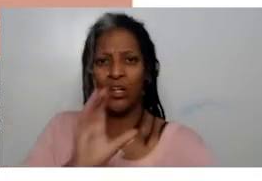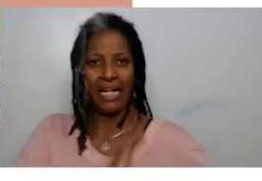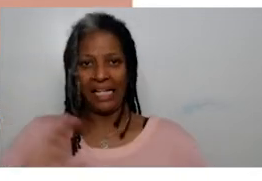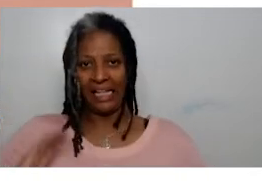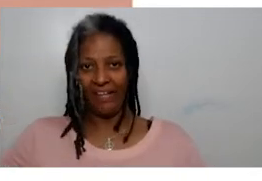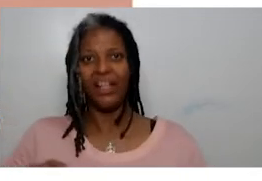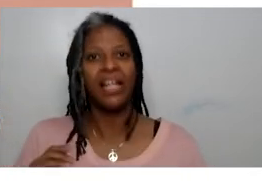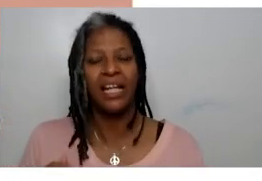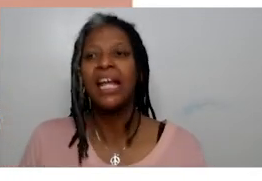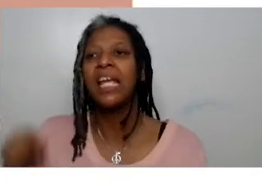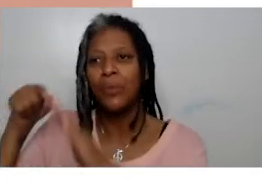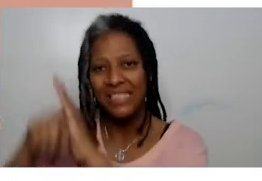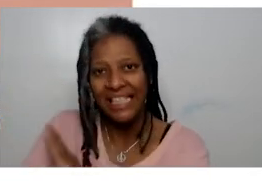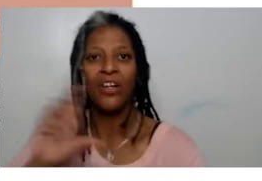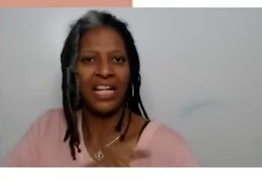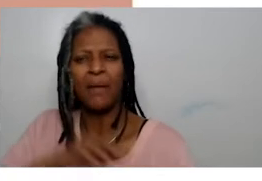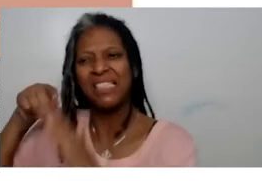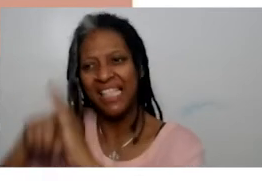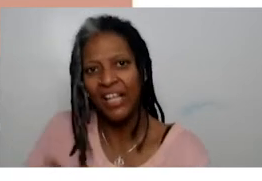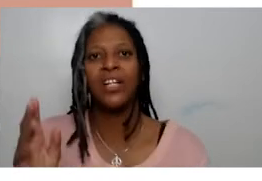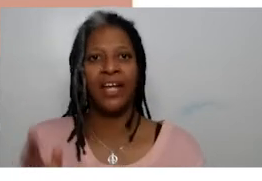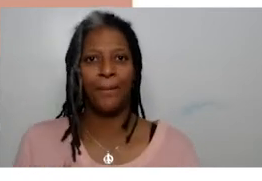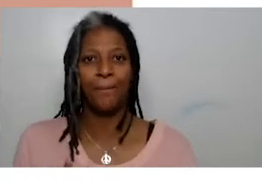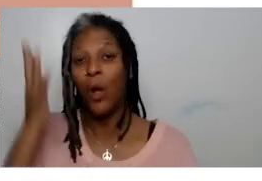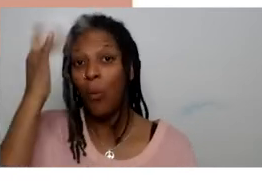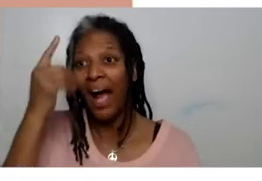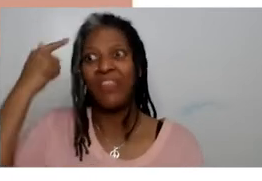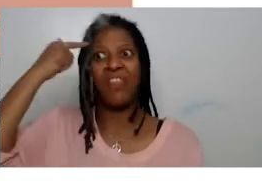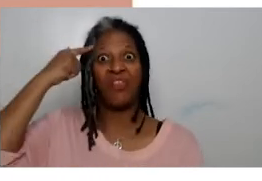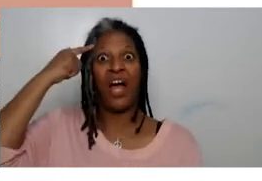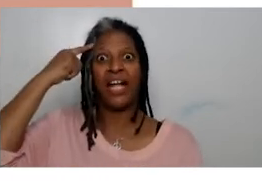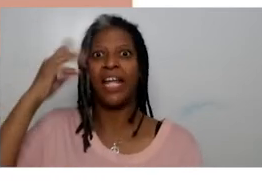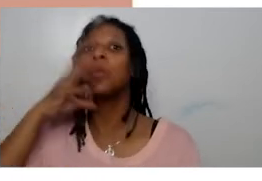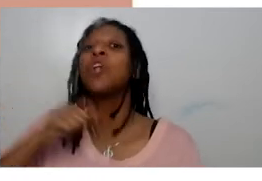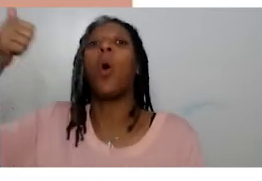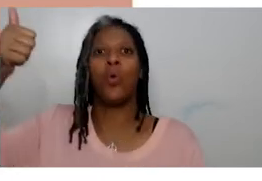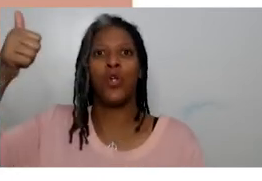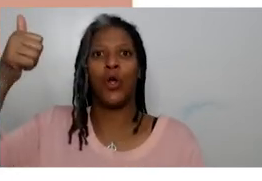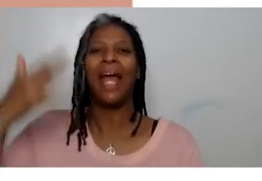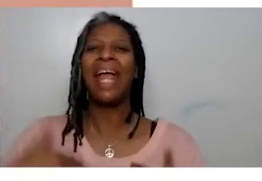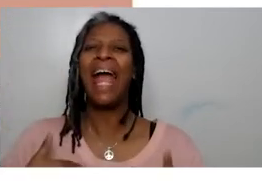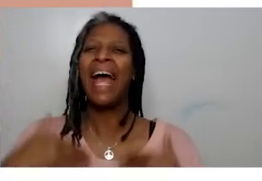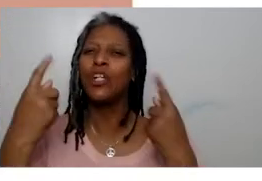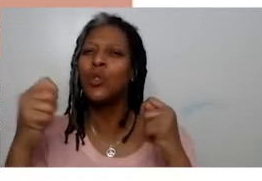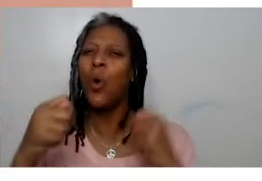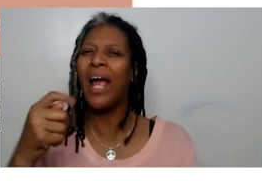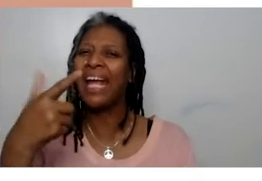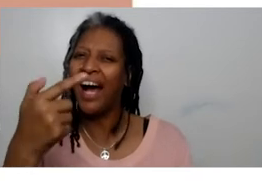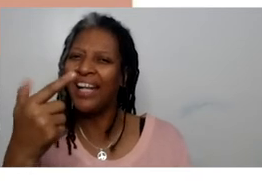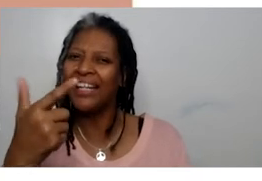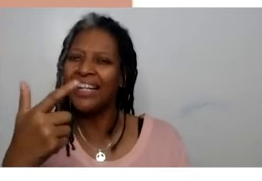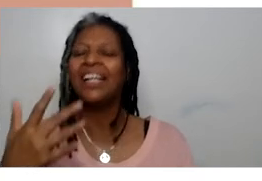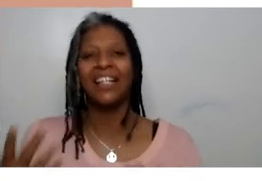Middle school, I learned that it was okay to be sexualized in private by my predominantly white peers, but it was gross in public because I'm Black. I've